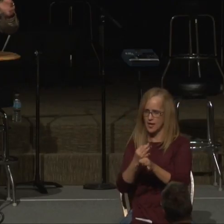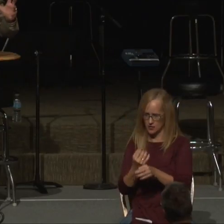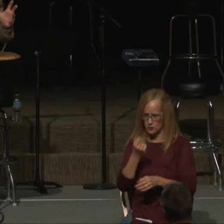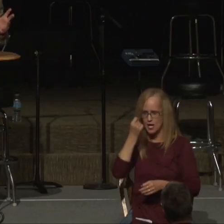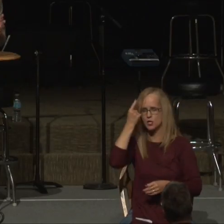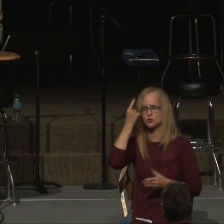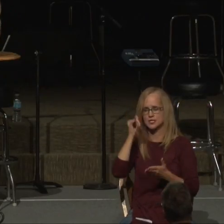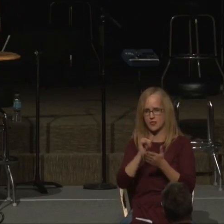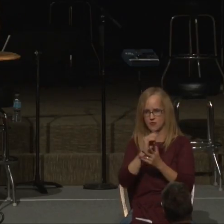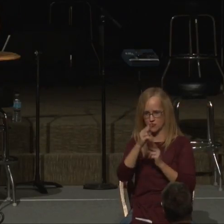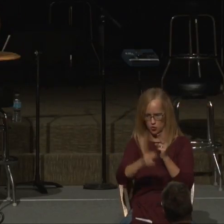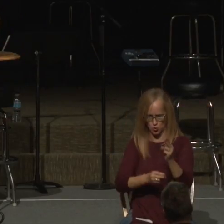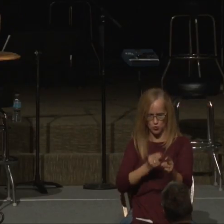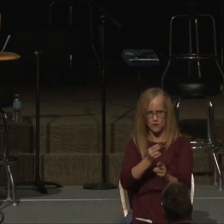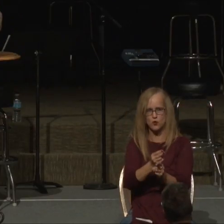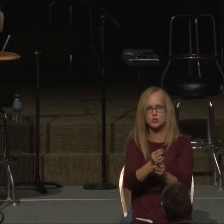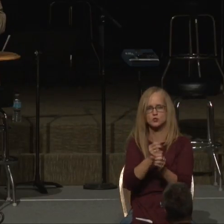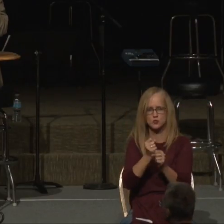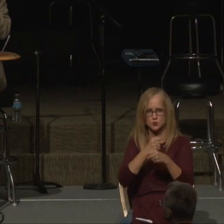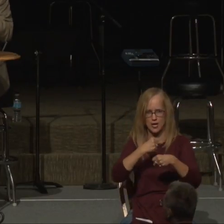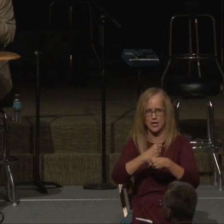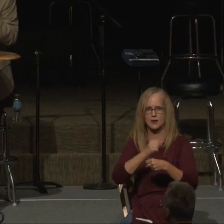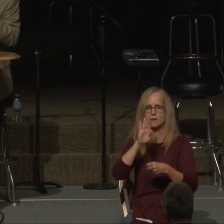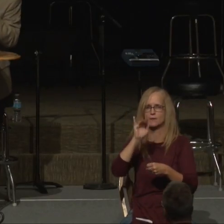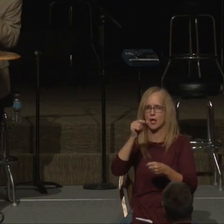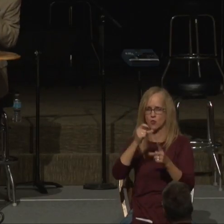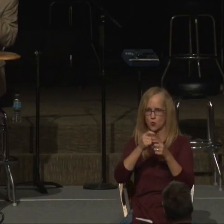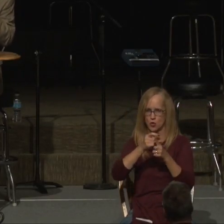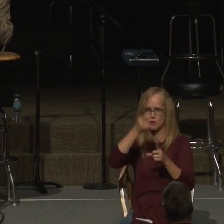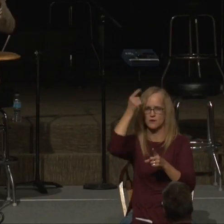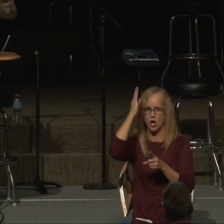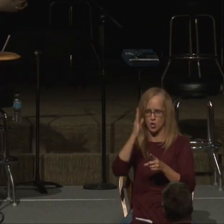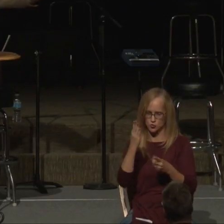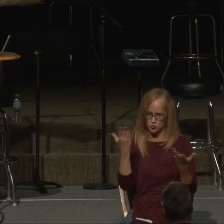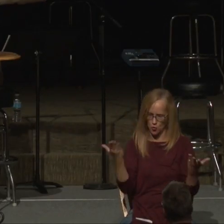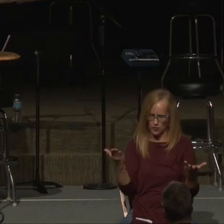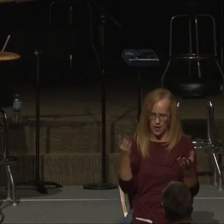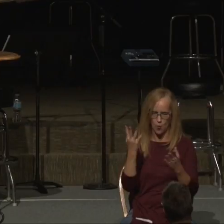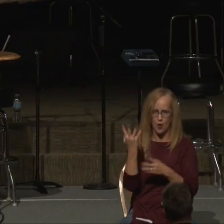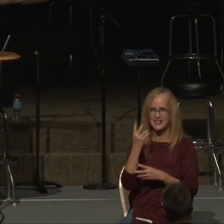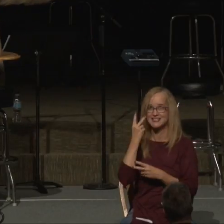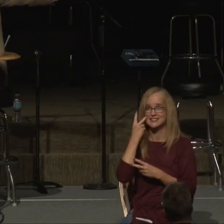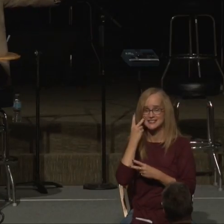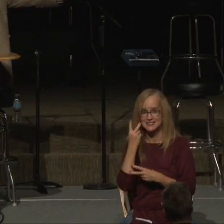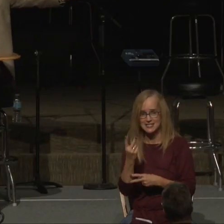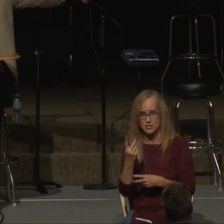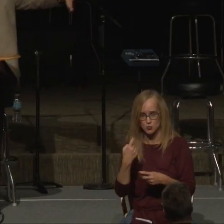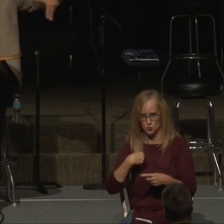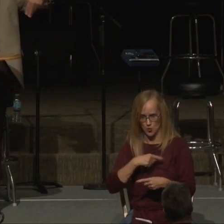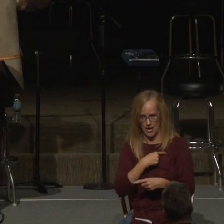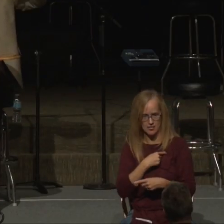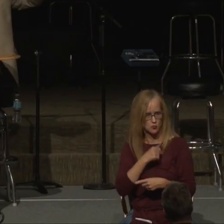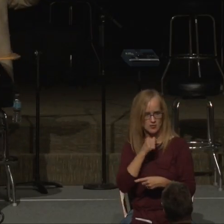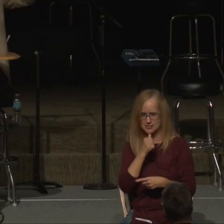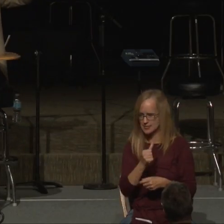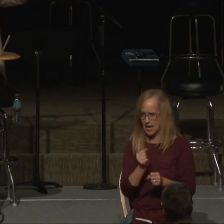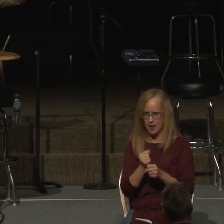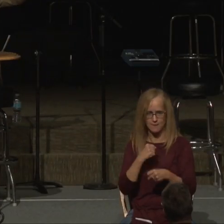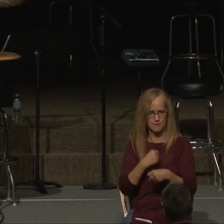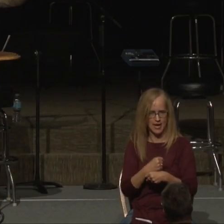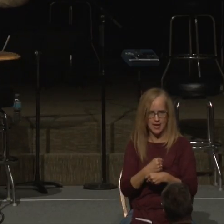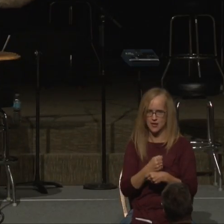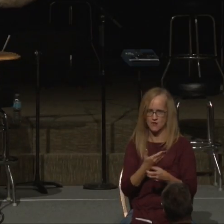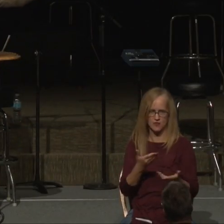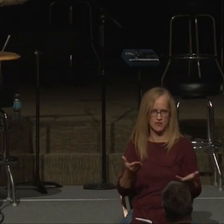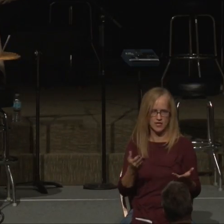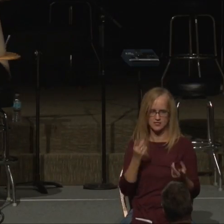understand that the universe was created by the Word of God so that what is seen to us was not made out of things